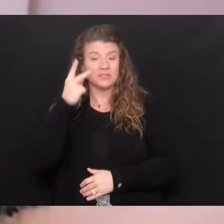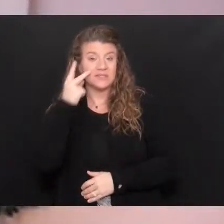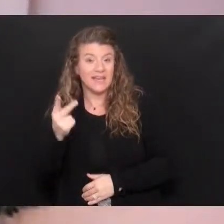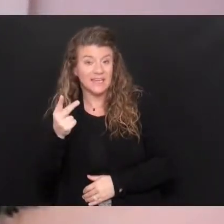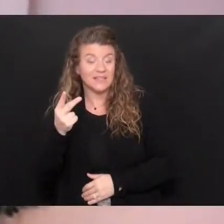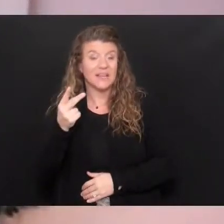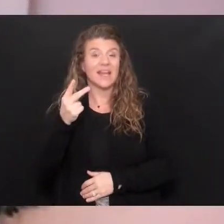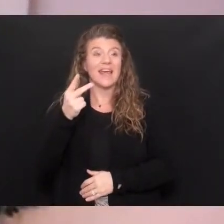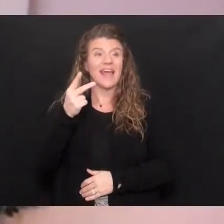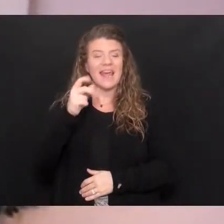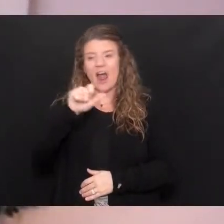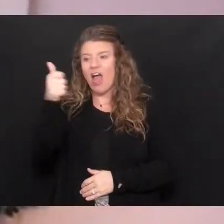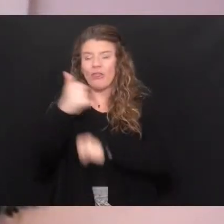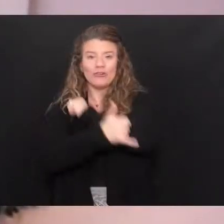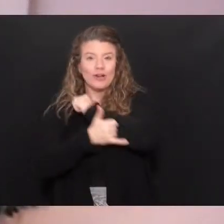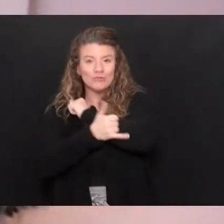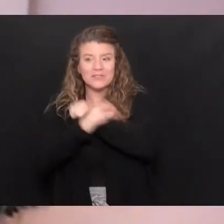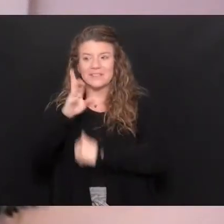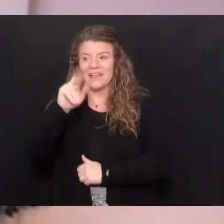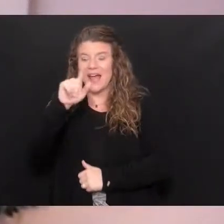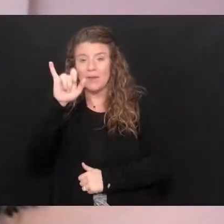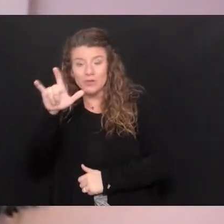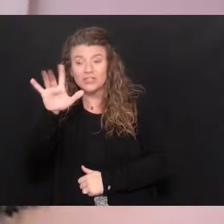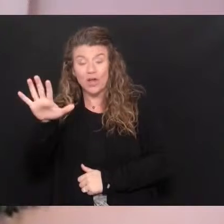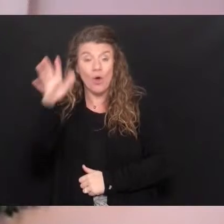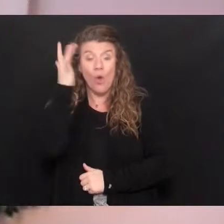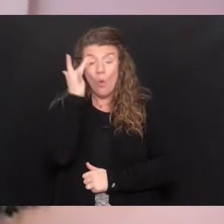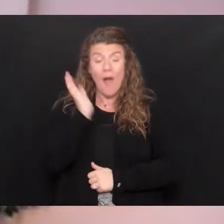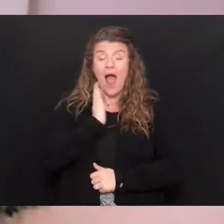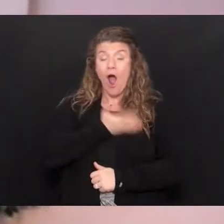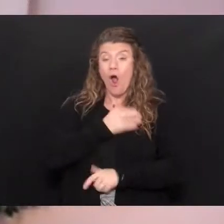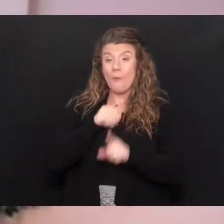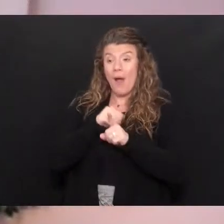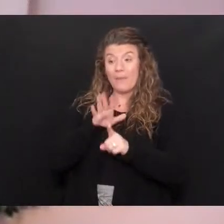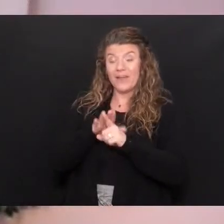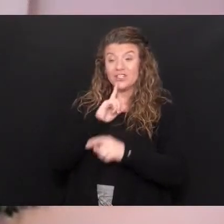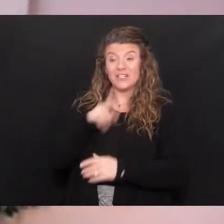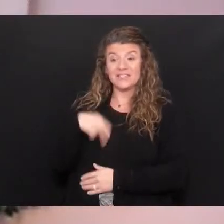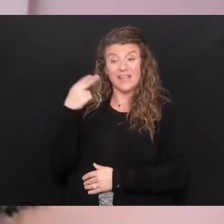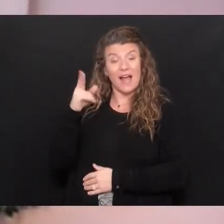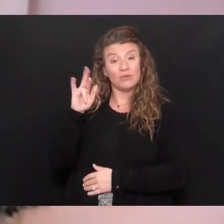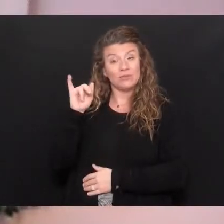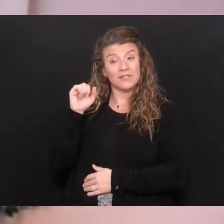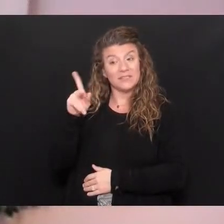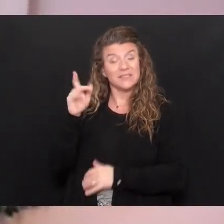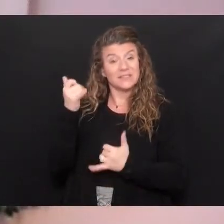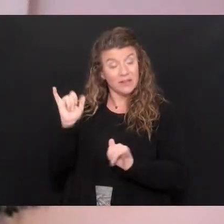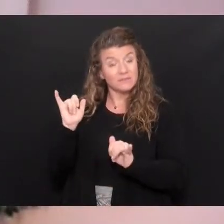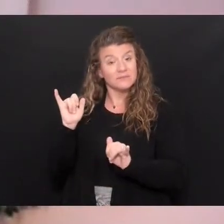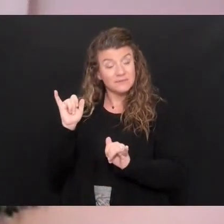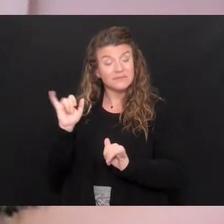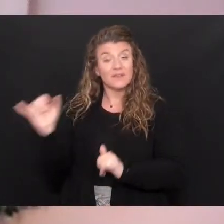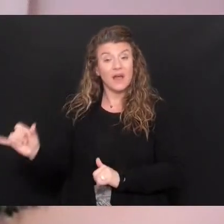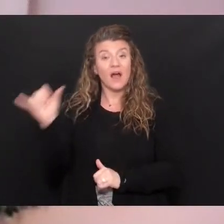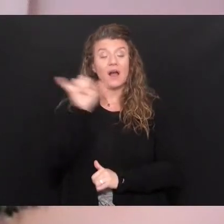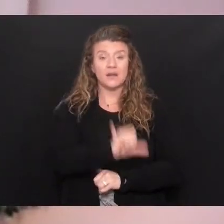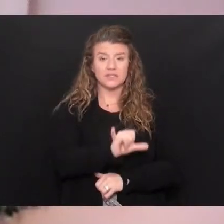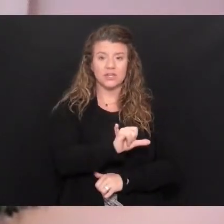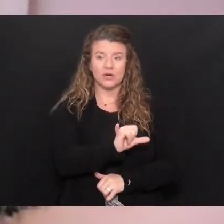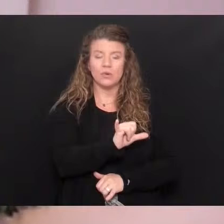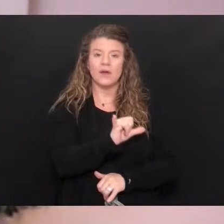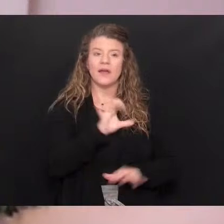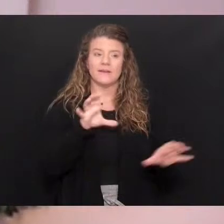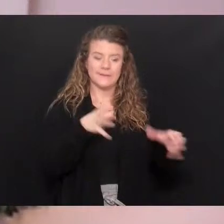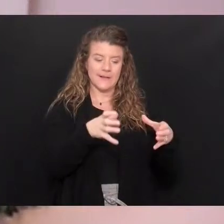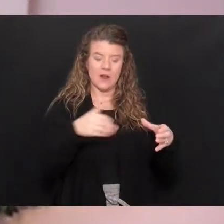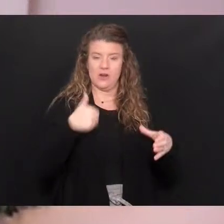seeing in Brazil, because we have the most vulnerable population that are still at risk as long as we have a sector